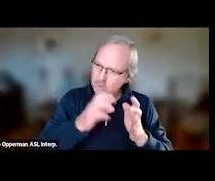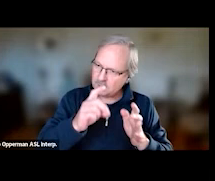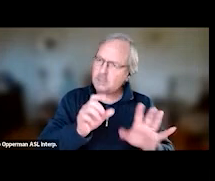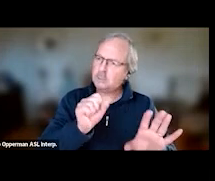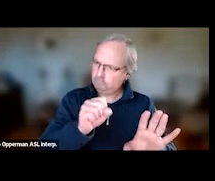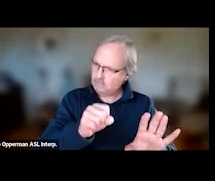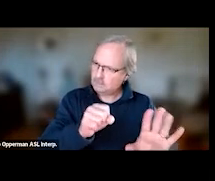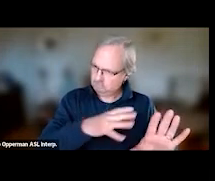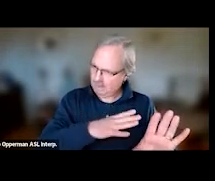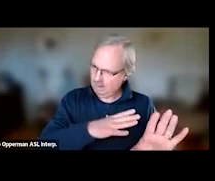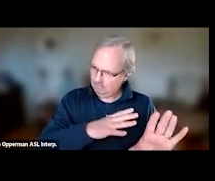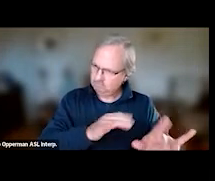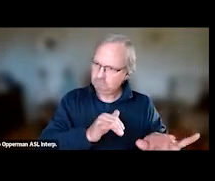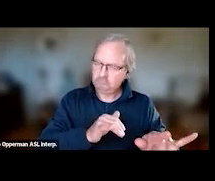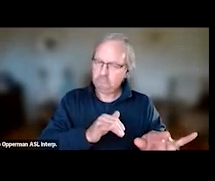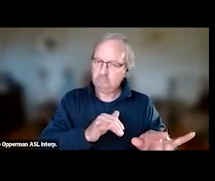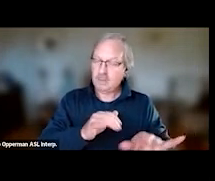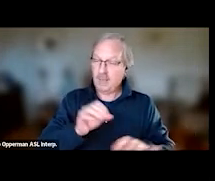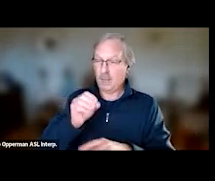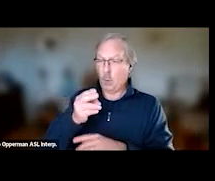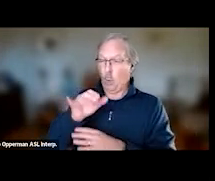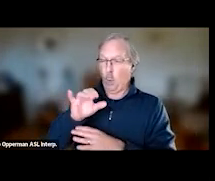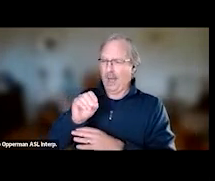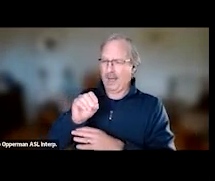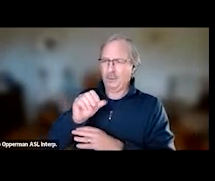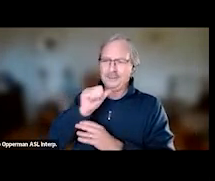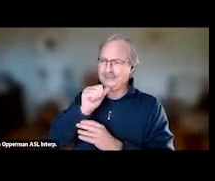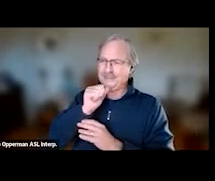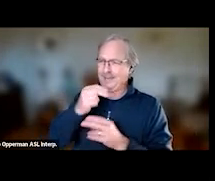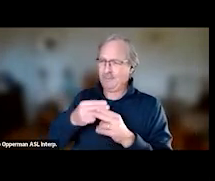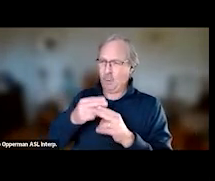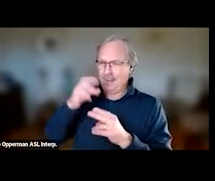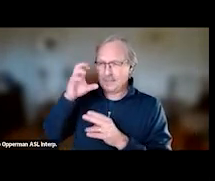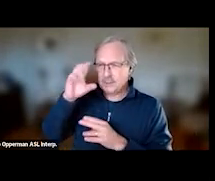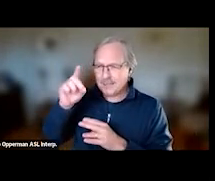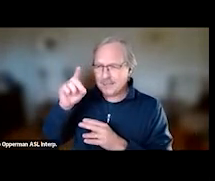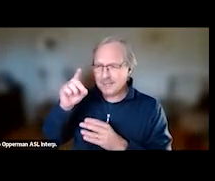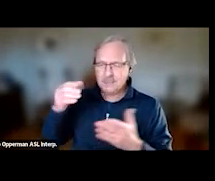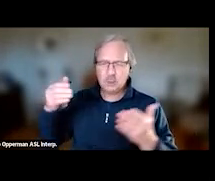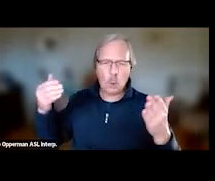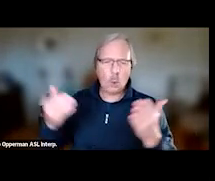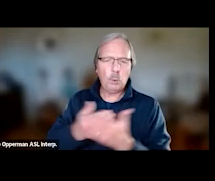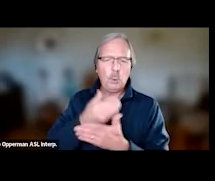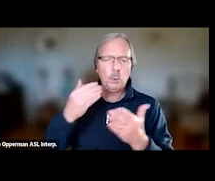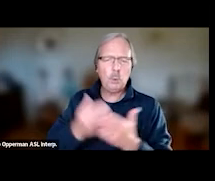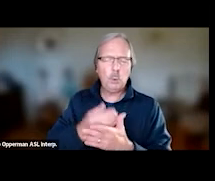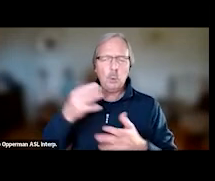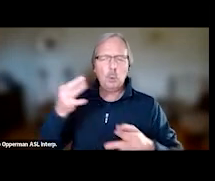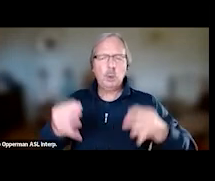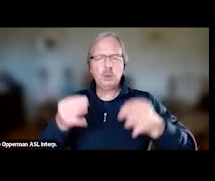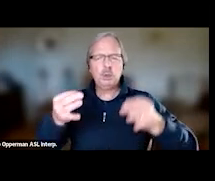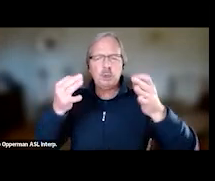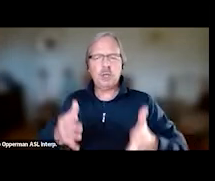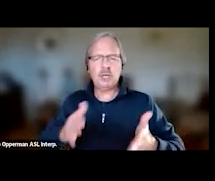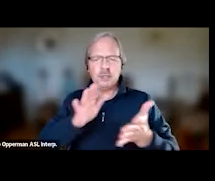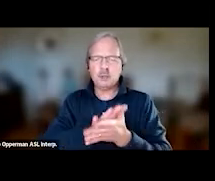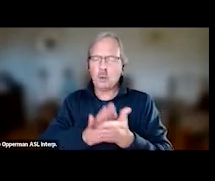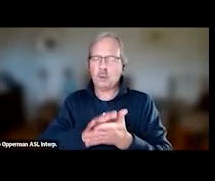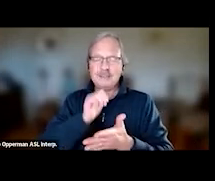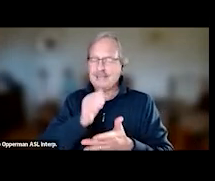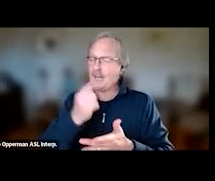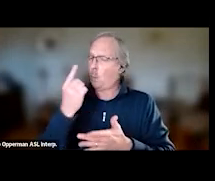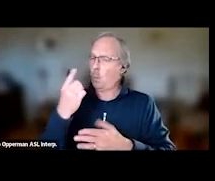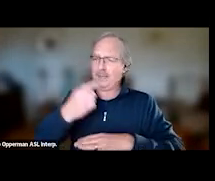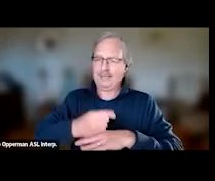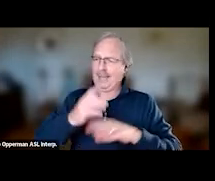Ohio, it's not even called education now, it's called New Judges School. It's not a one-day seminar.